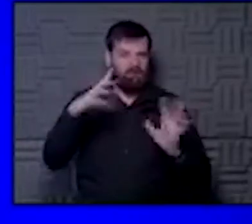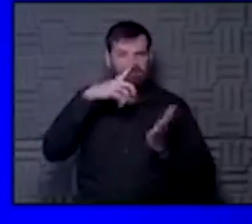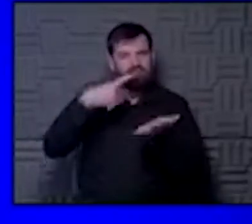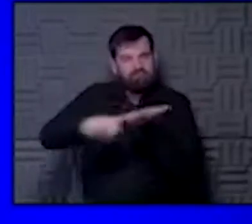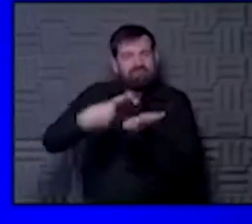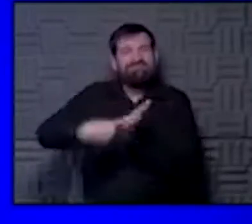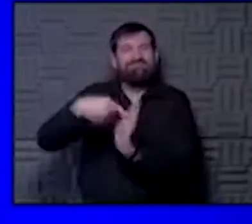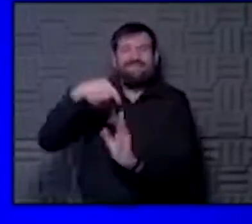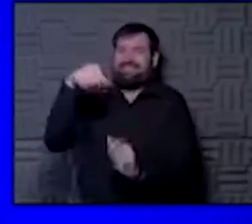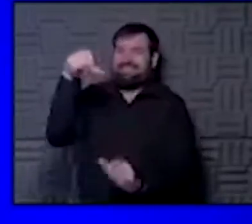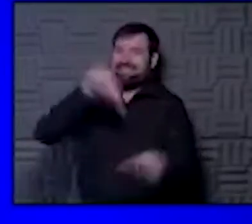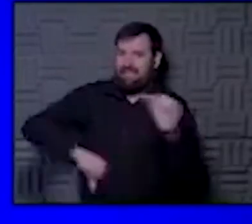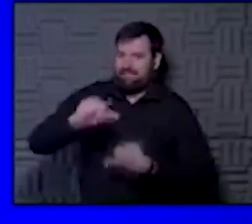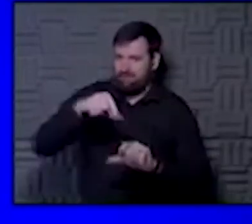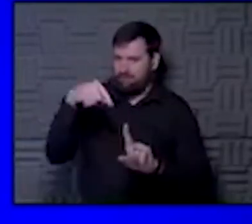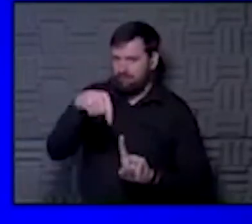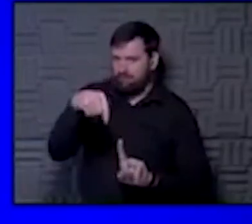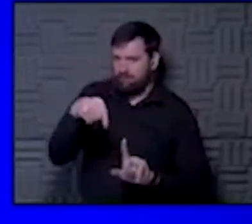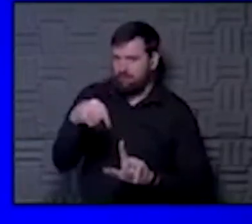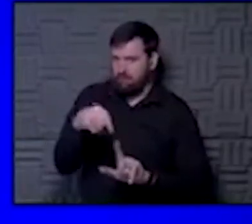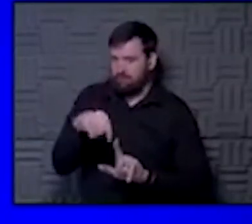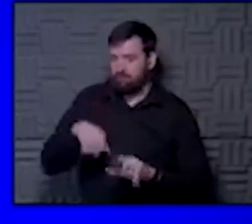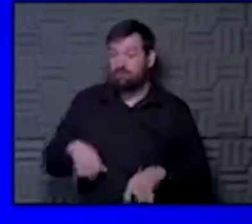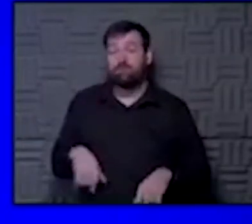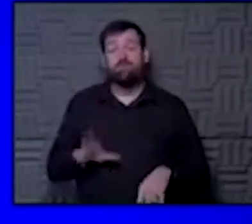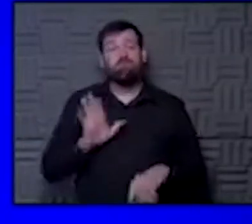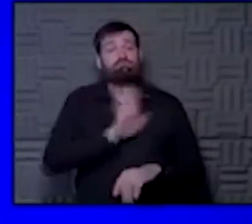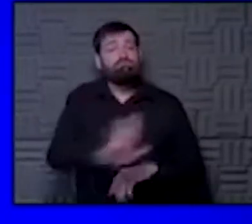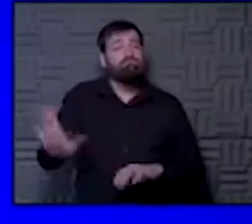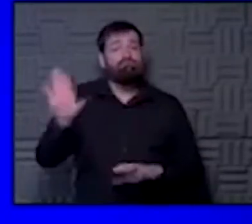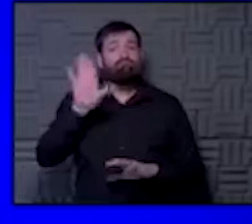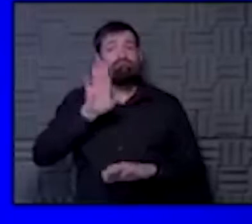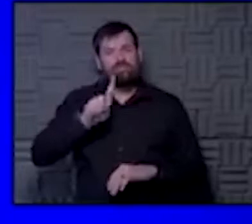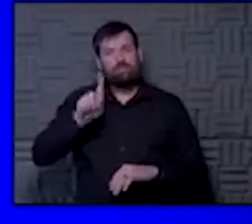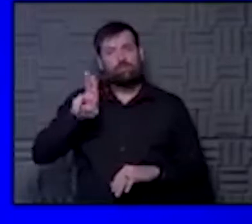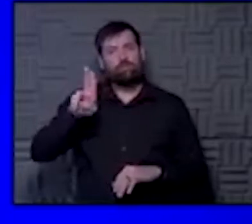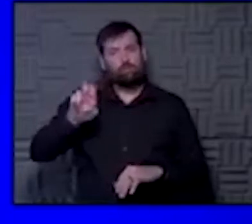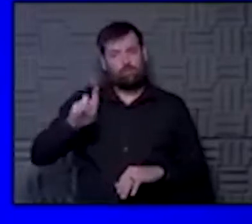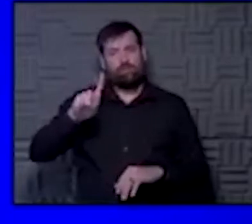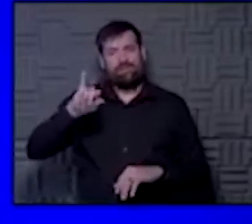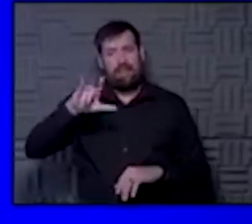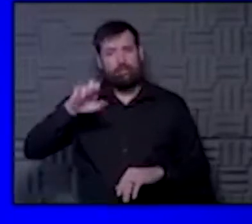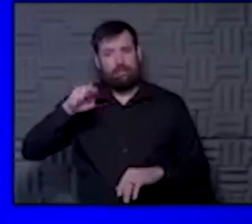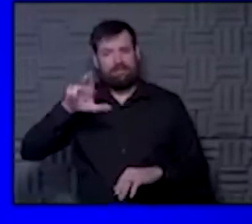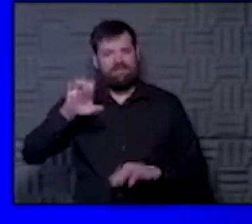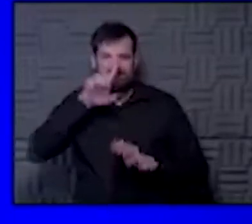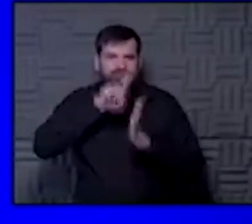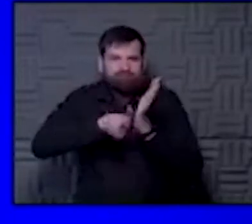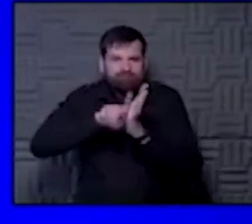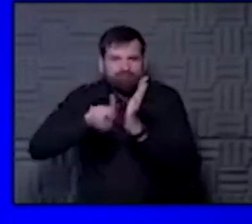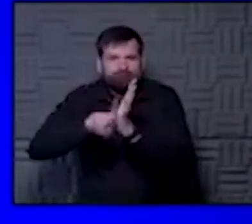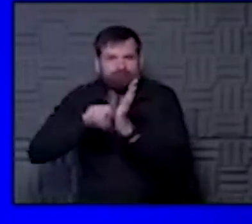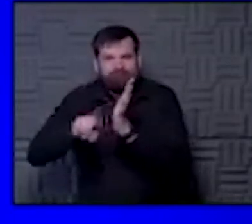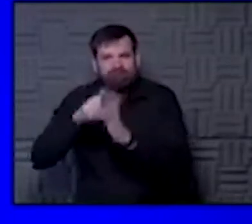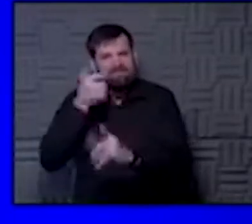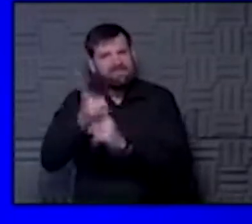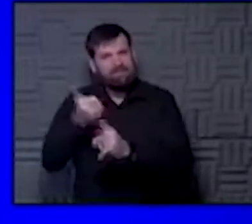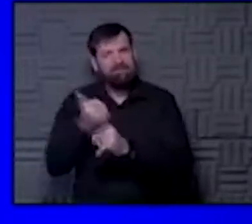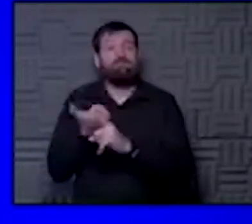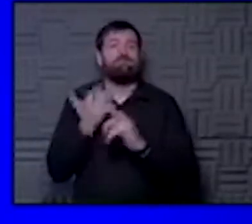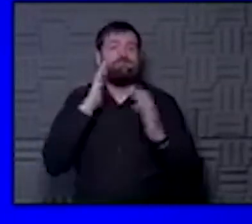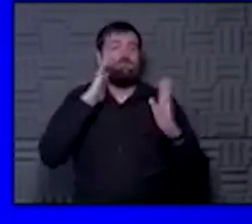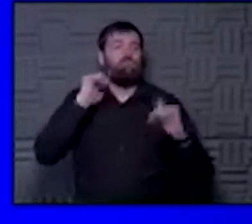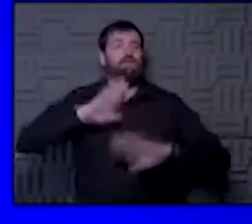science aspect of coronavirus. If you can do your due diligence and try to get all that information, then hopefully that